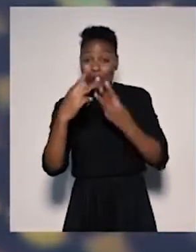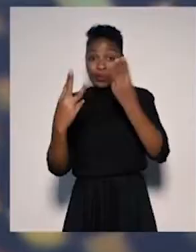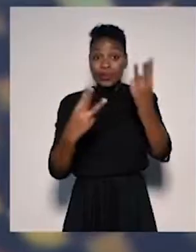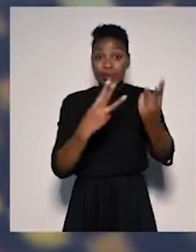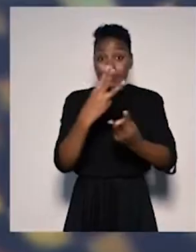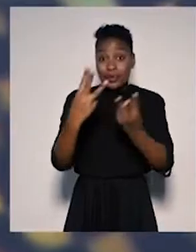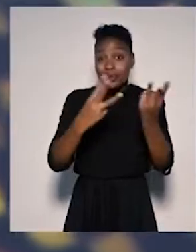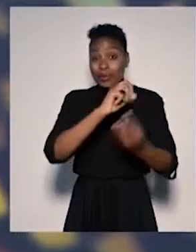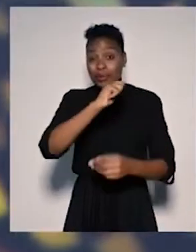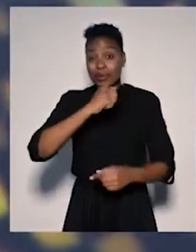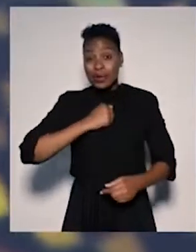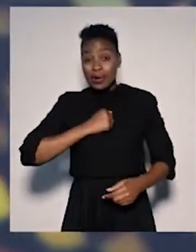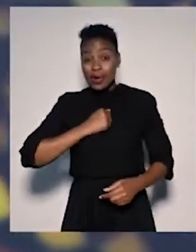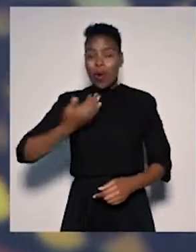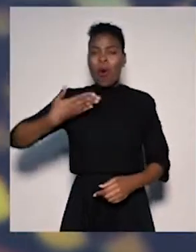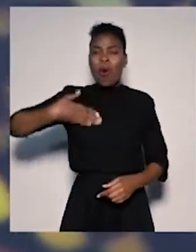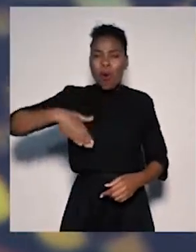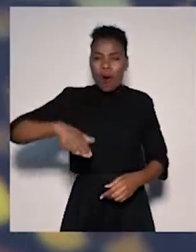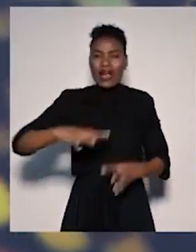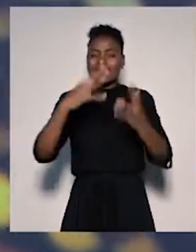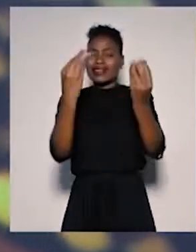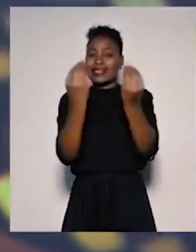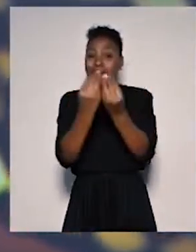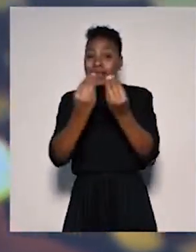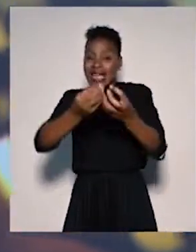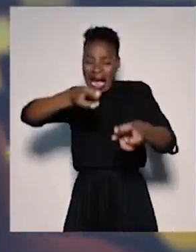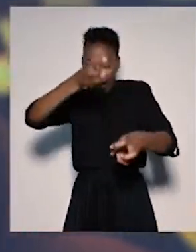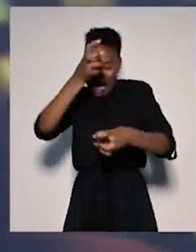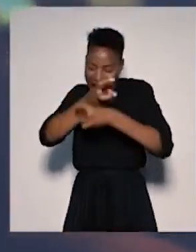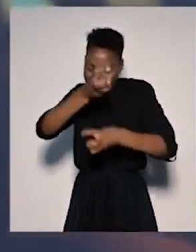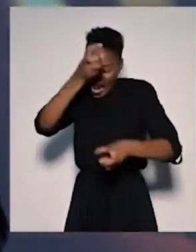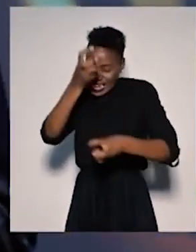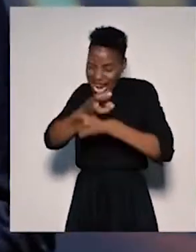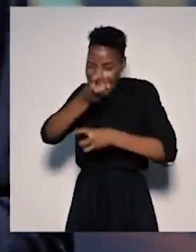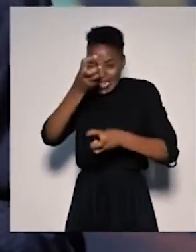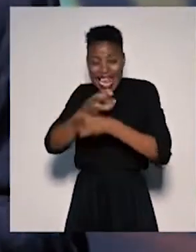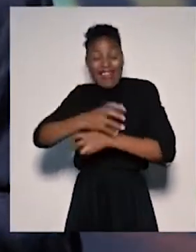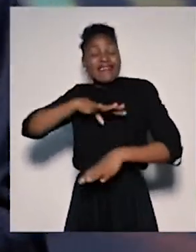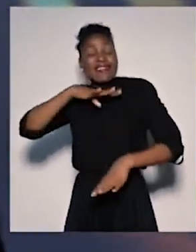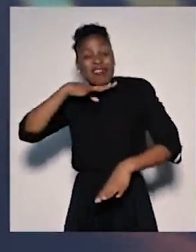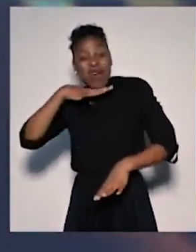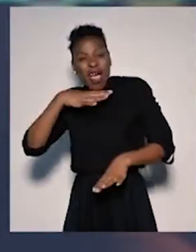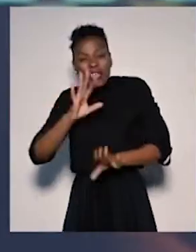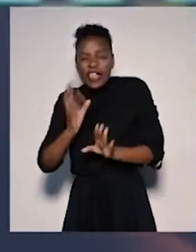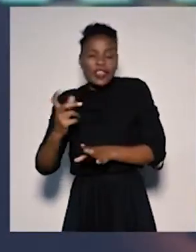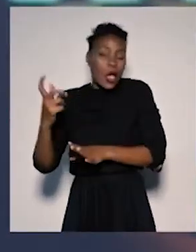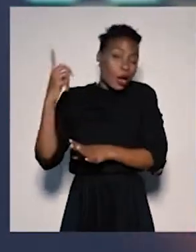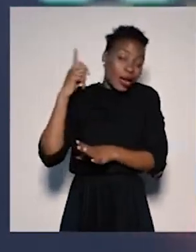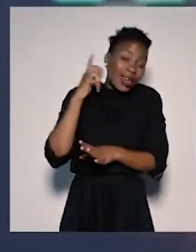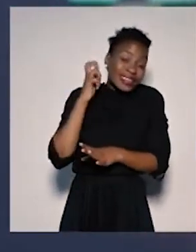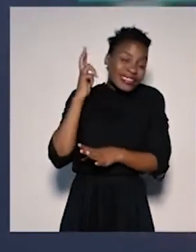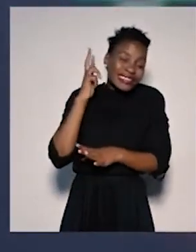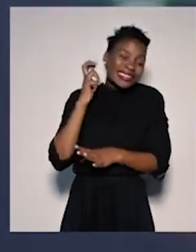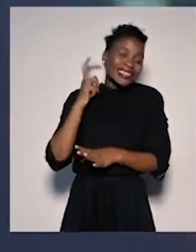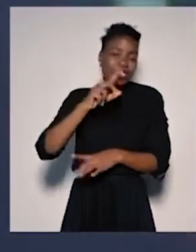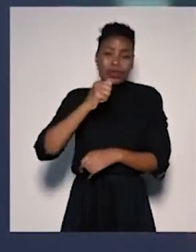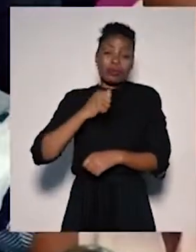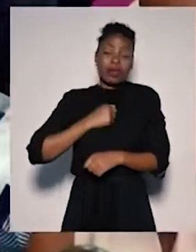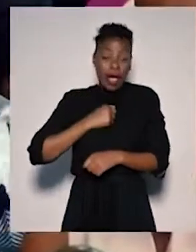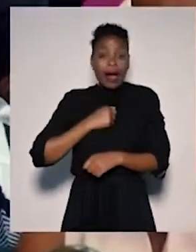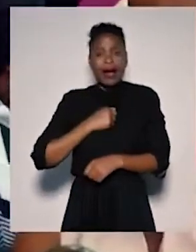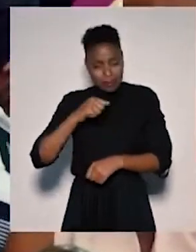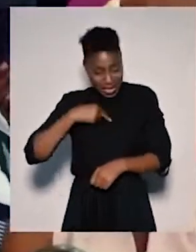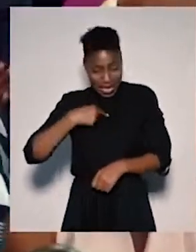If my people want something hard enough, and they will not listen to me even when I say no, I'll allow them to have